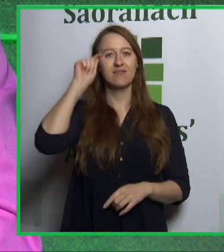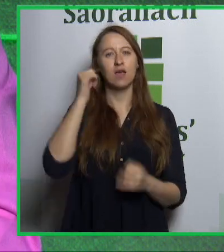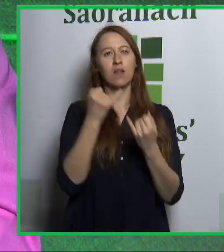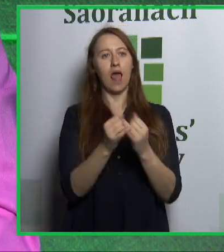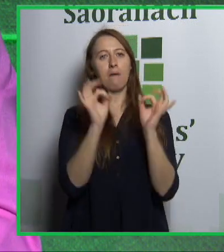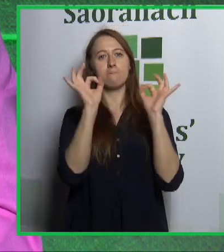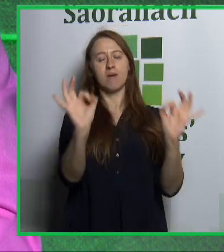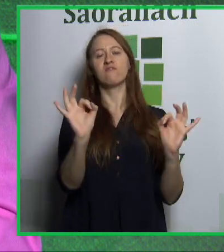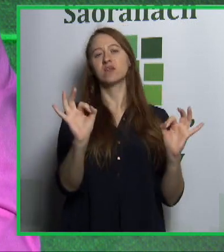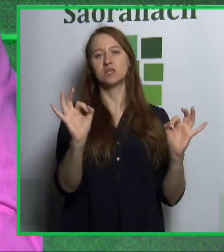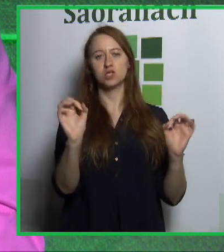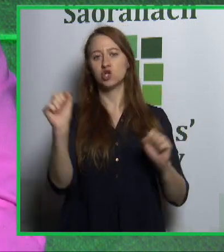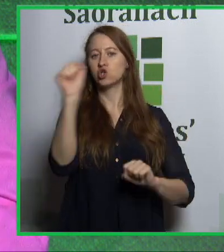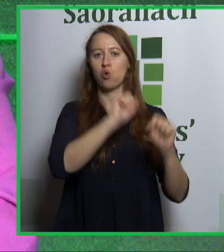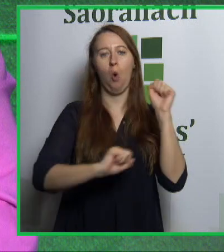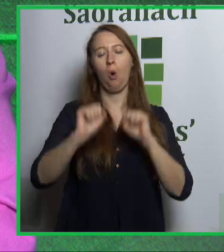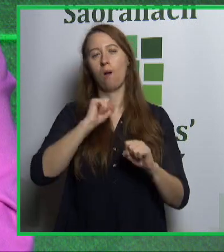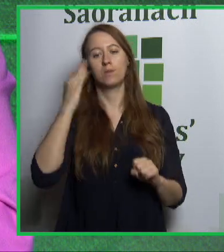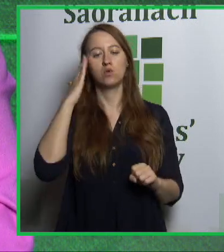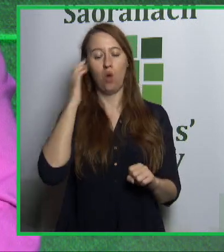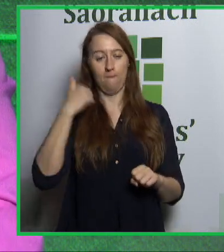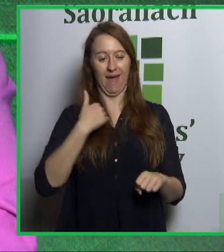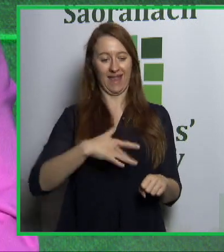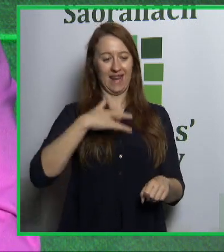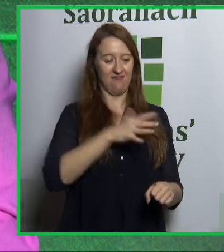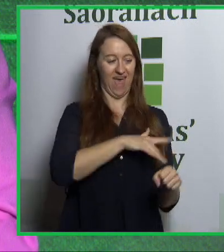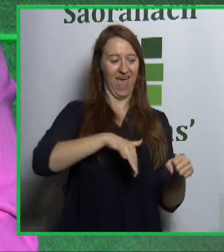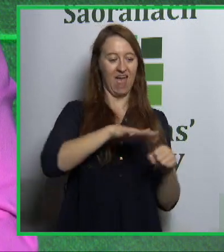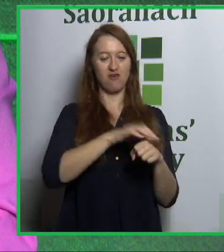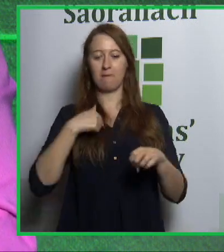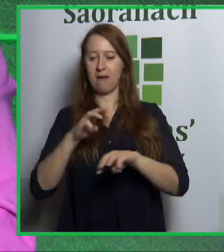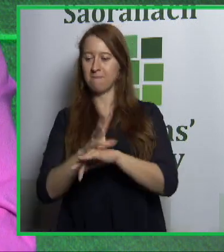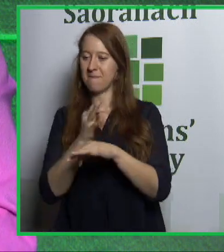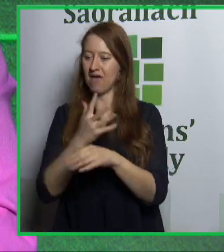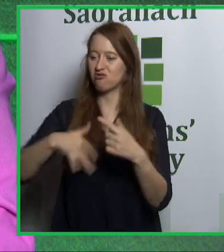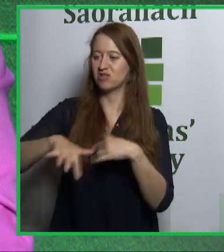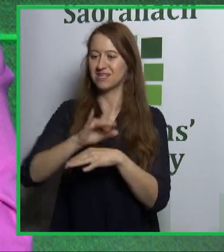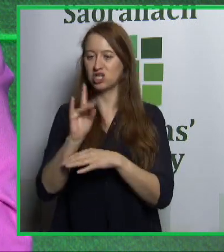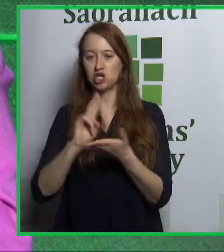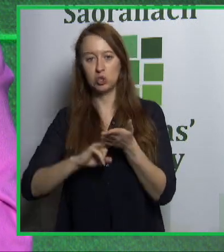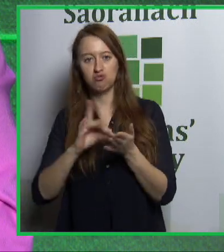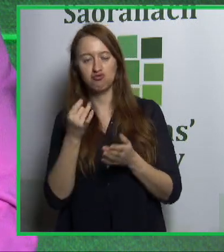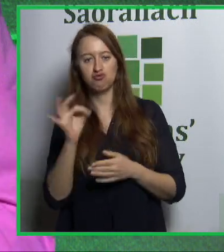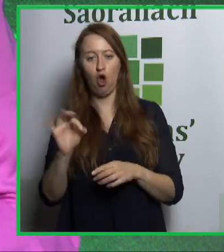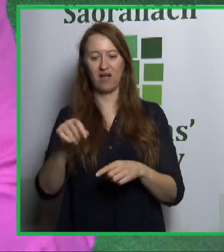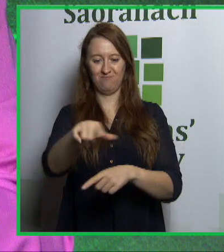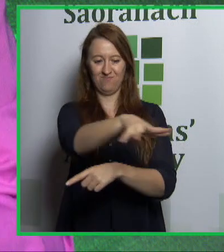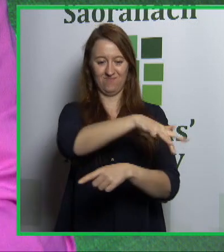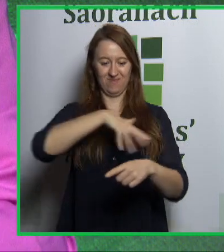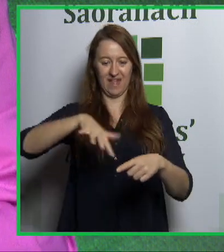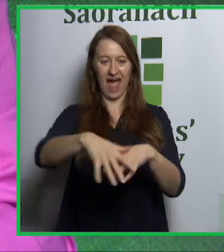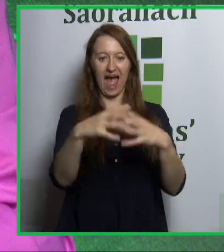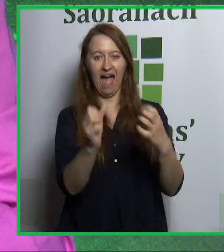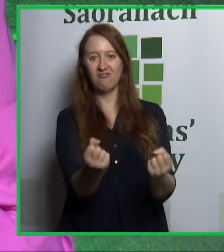the area I lived in. I lived in a poor community area. Both my parents were people that had used drugs. It was part of the norm